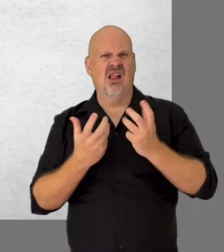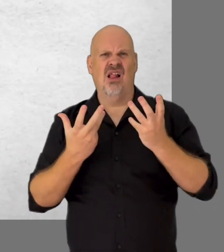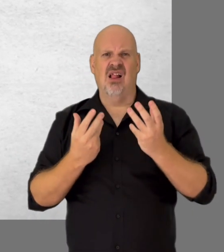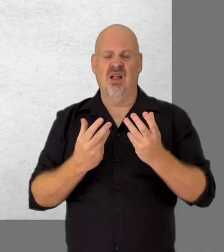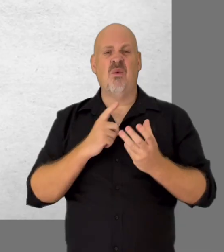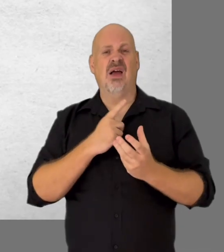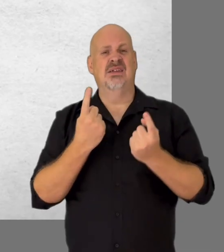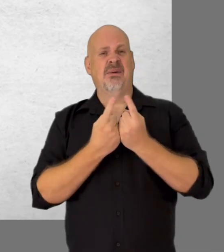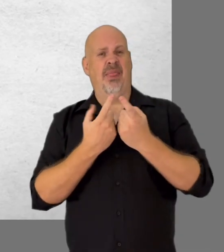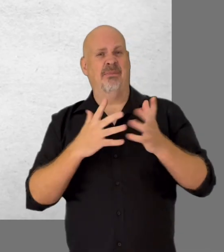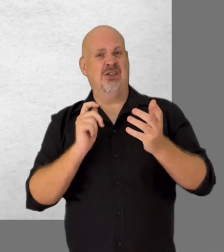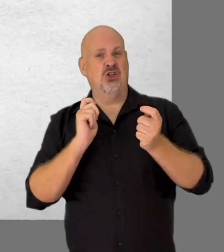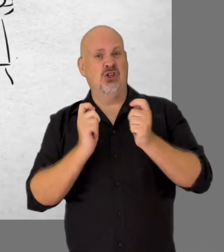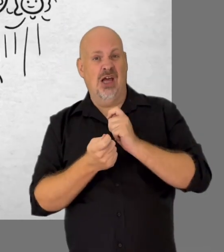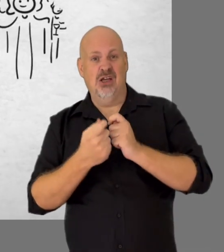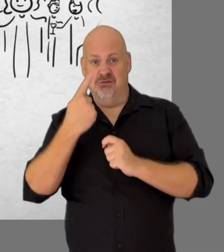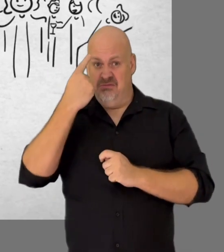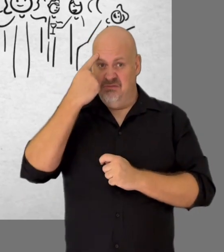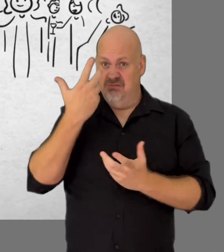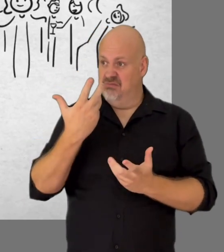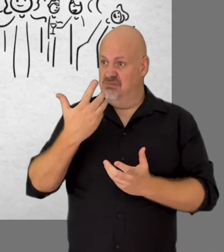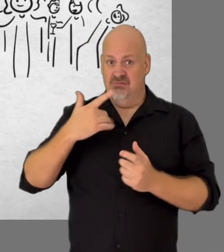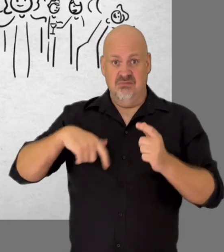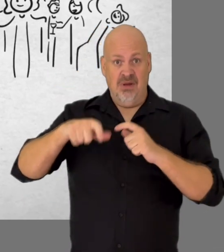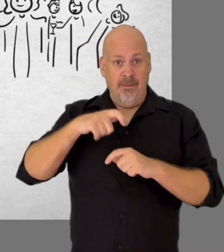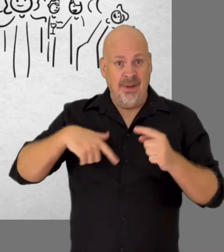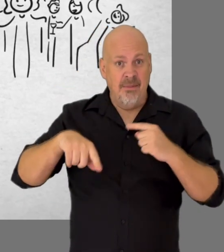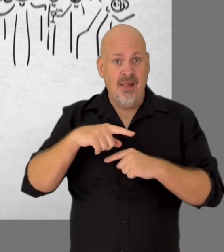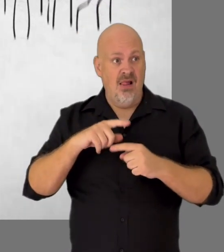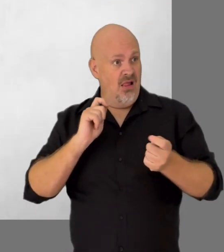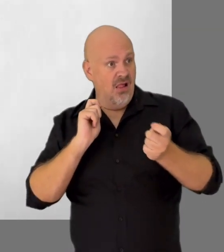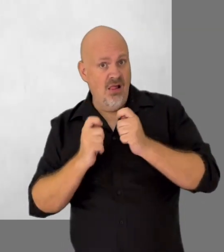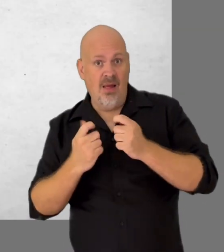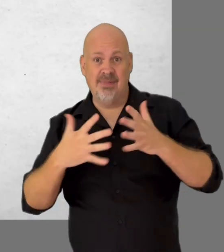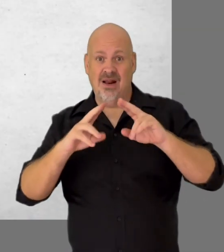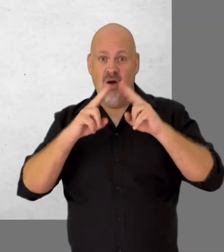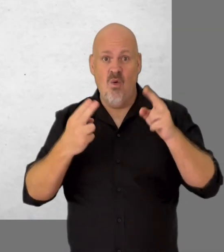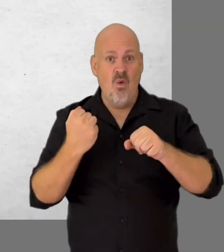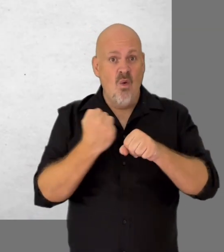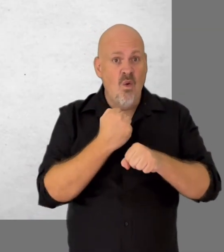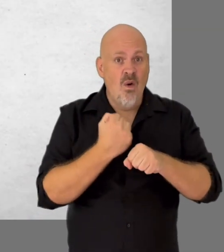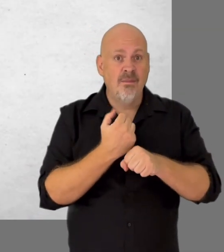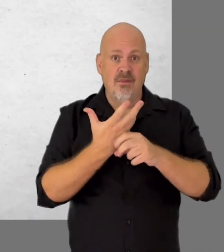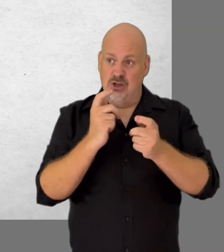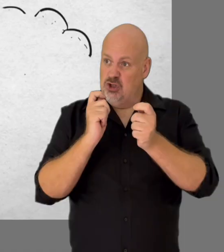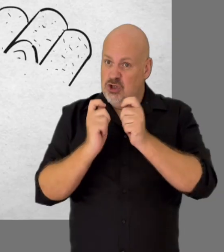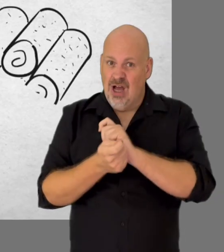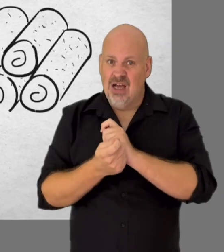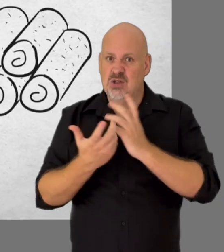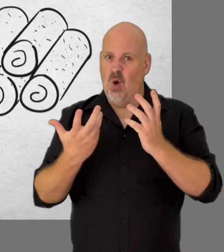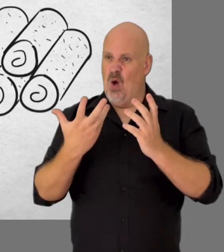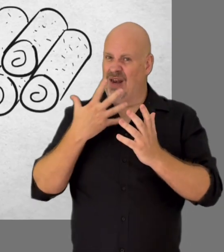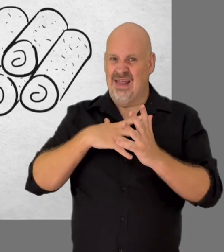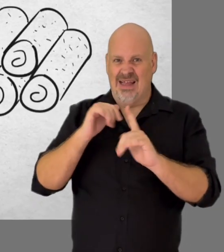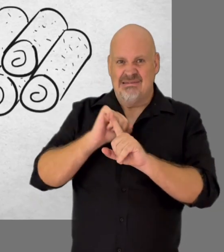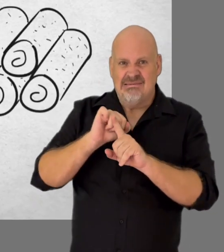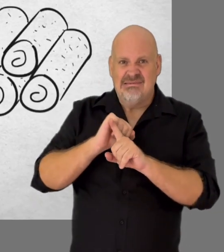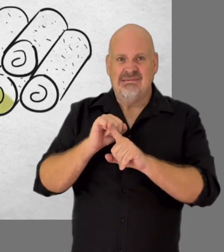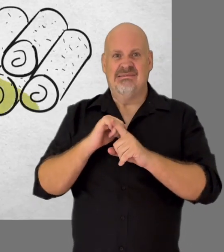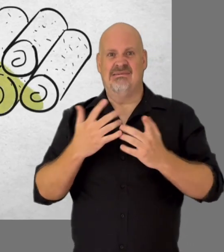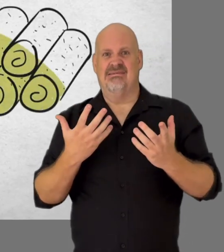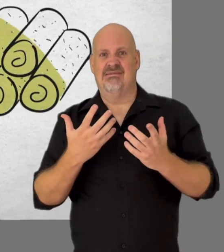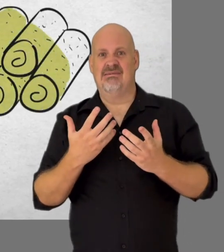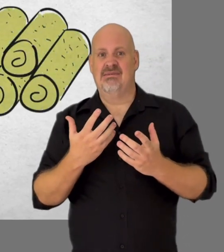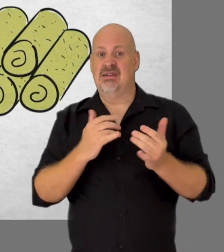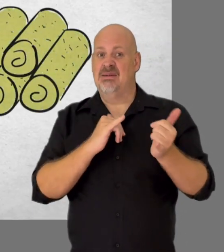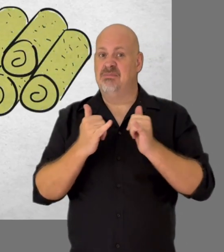Has the weather changed? Or have you changed the way you live? Or have you made improvements to your home? Home